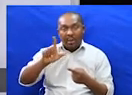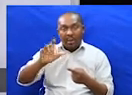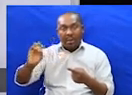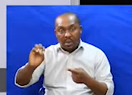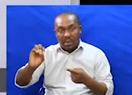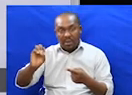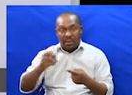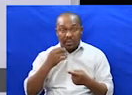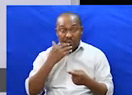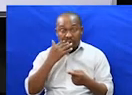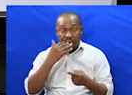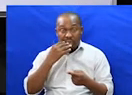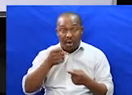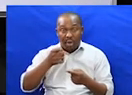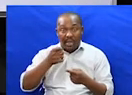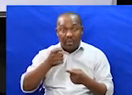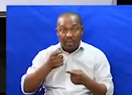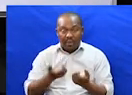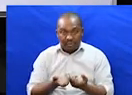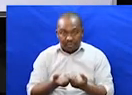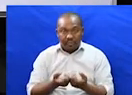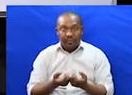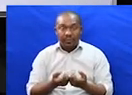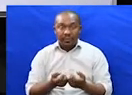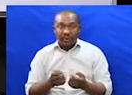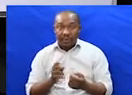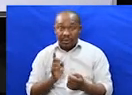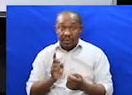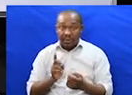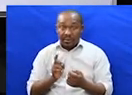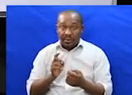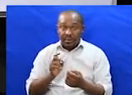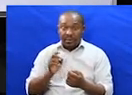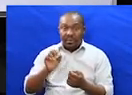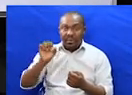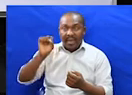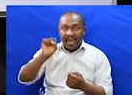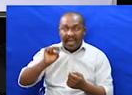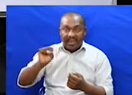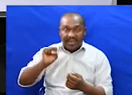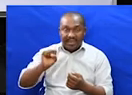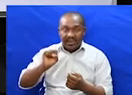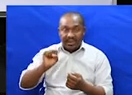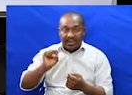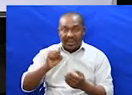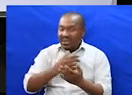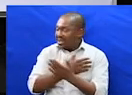molecule. And this sugar molecule, my dear student, it's not just any other sugar.